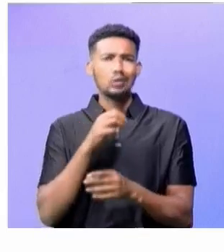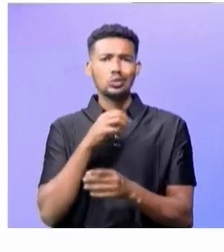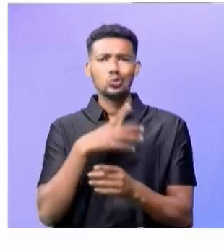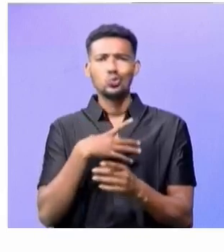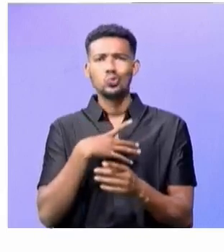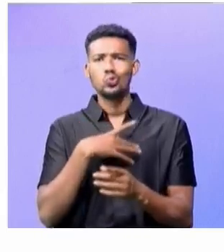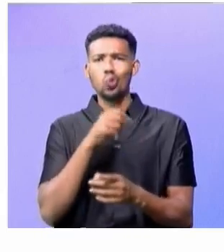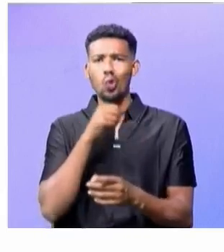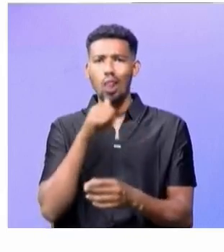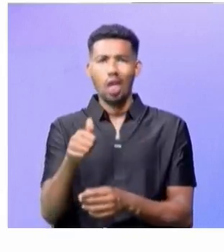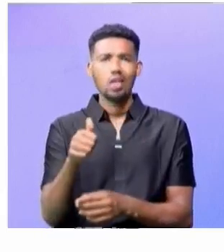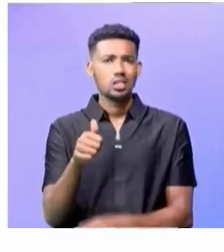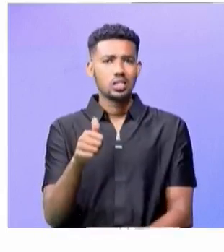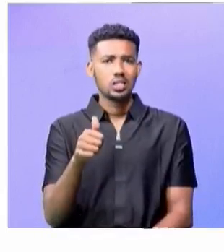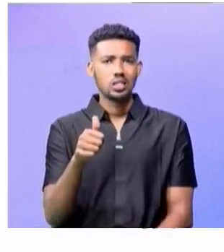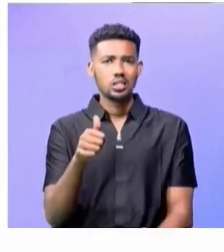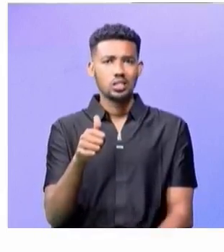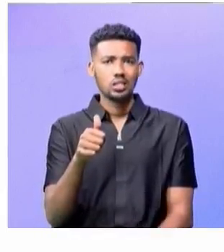like